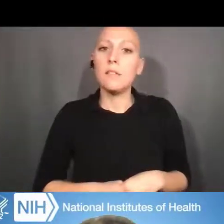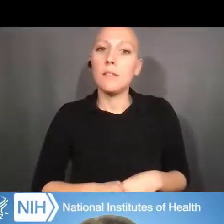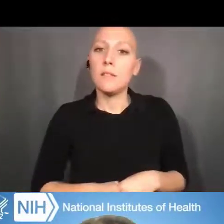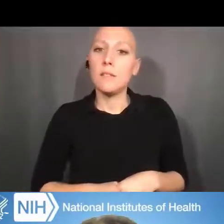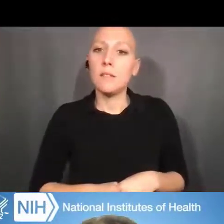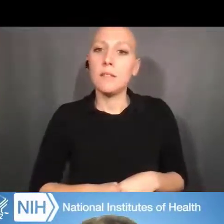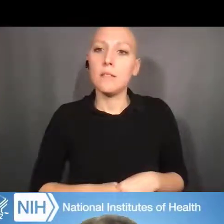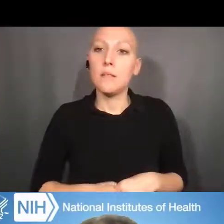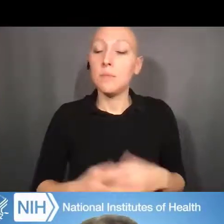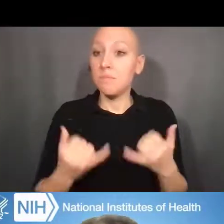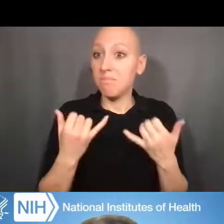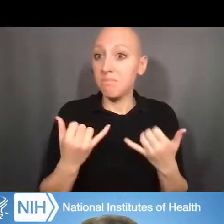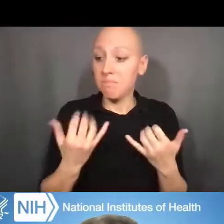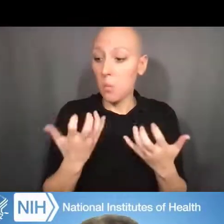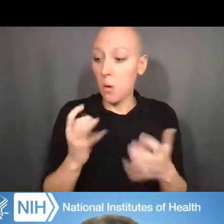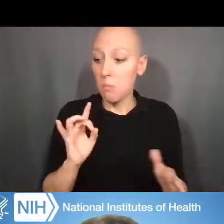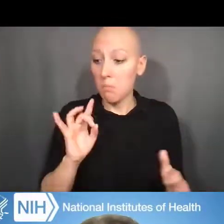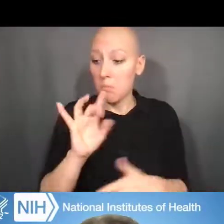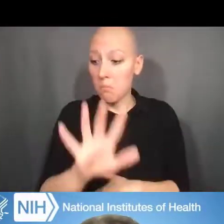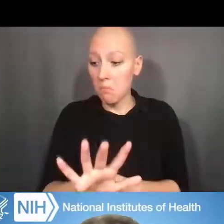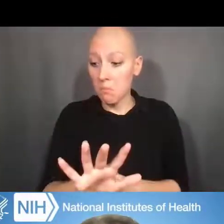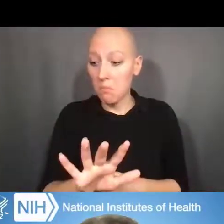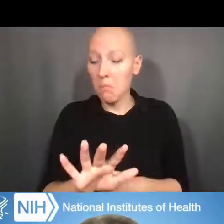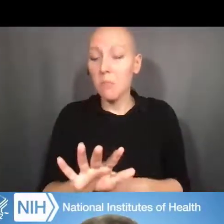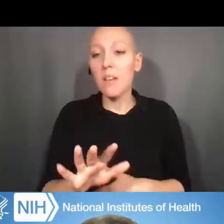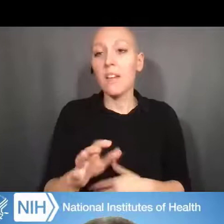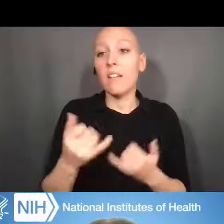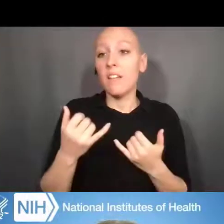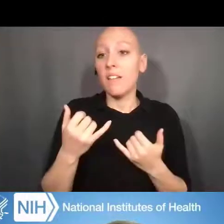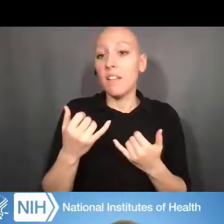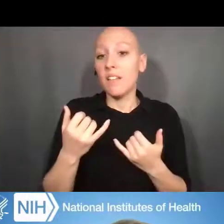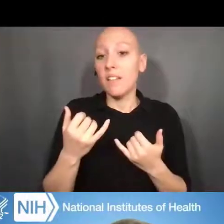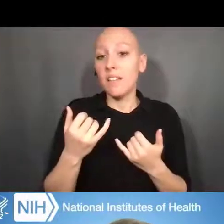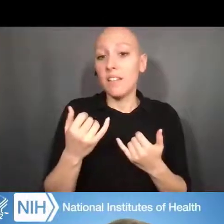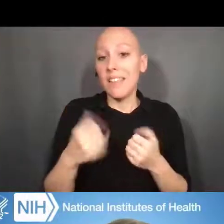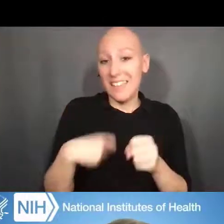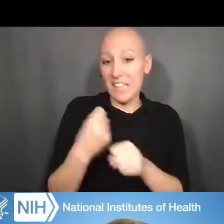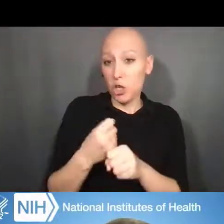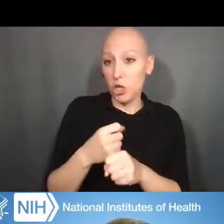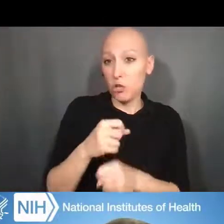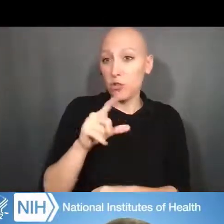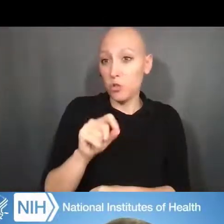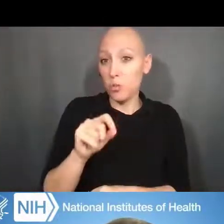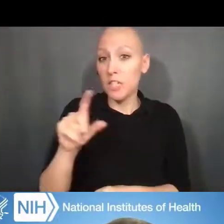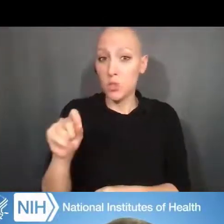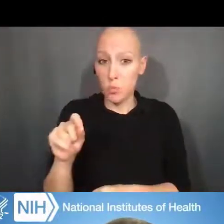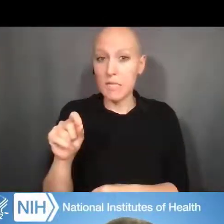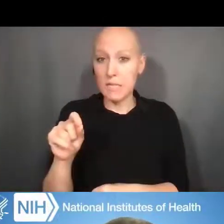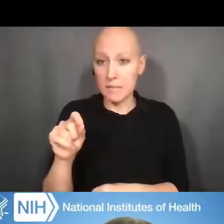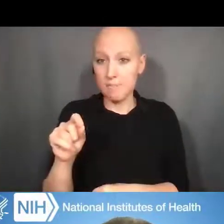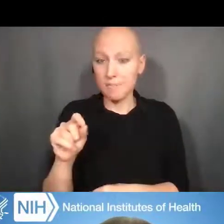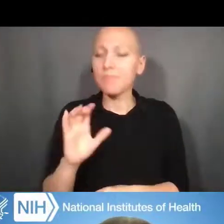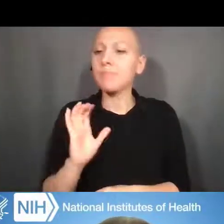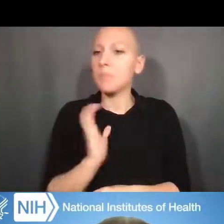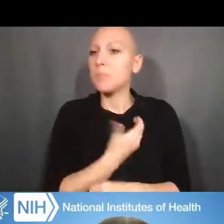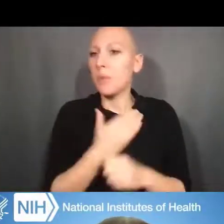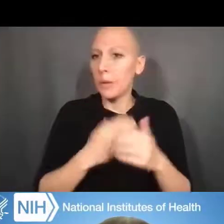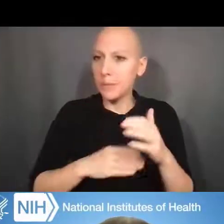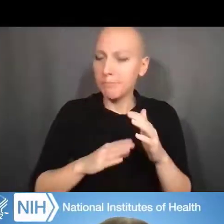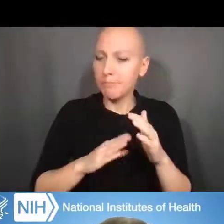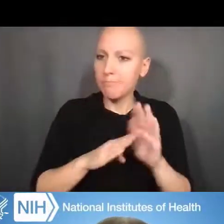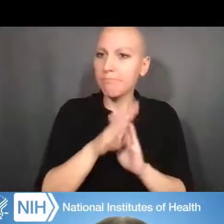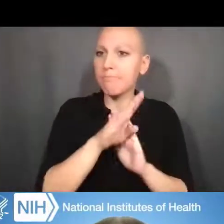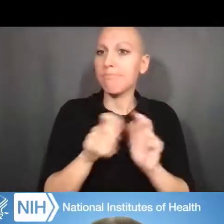say right now is that in 2020, OLAW actually developed and launched a VAS online training